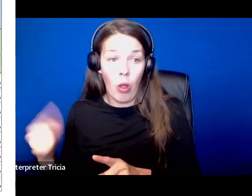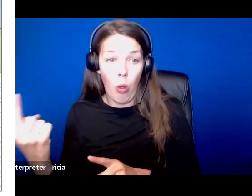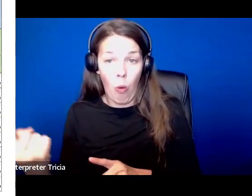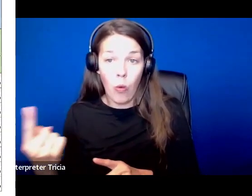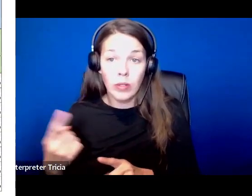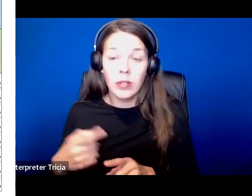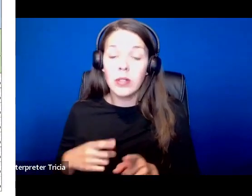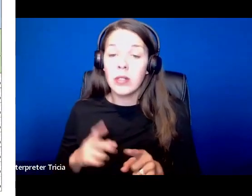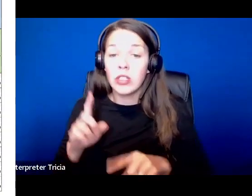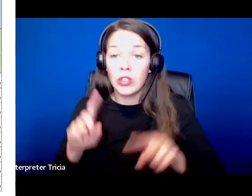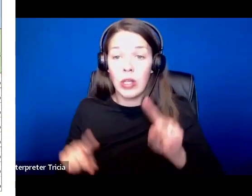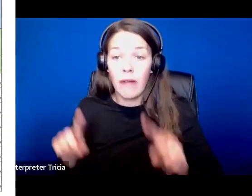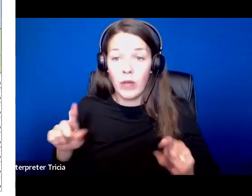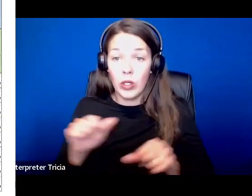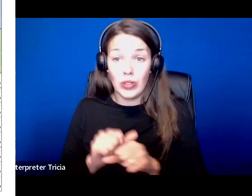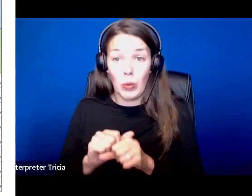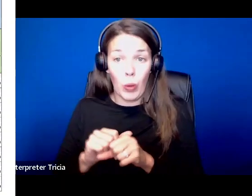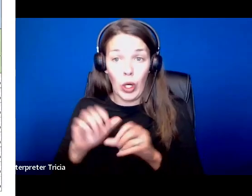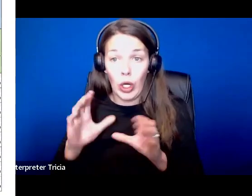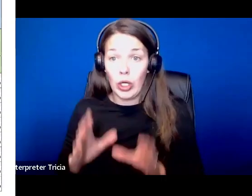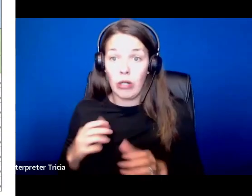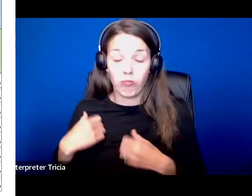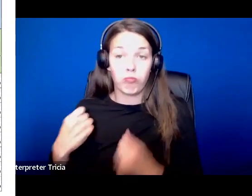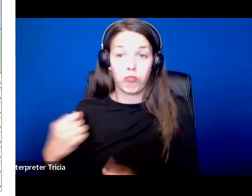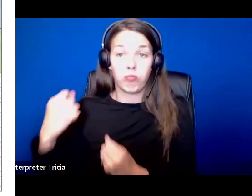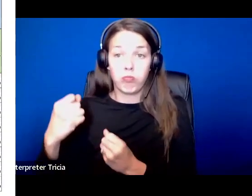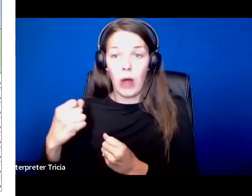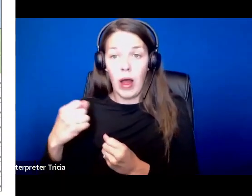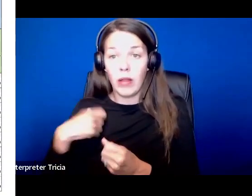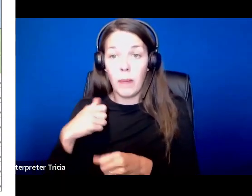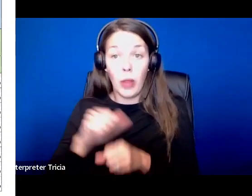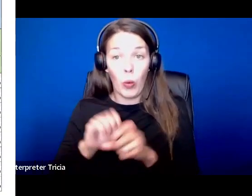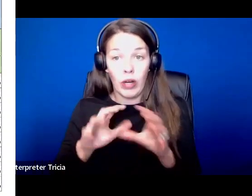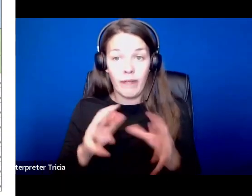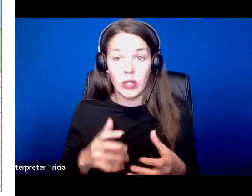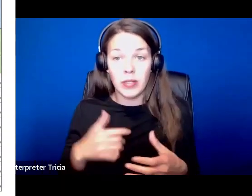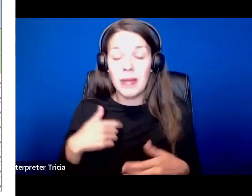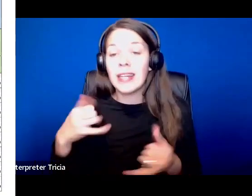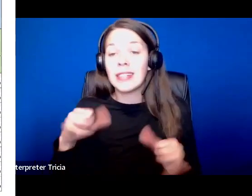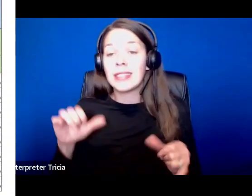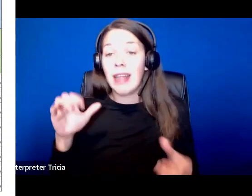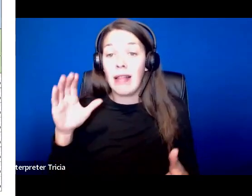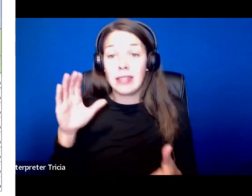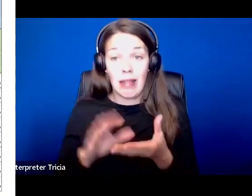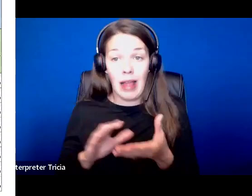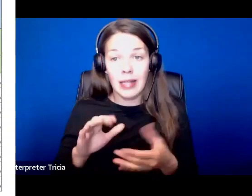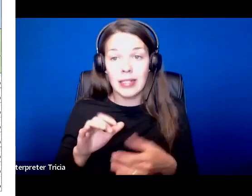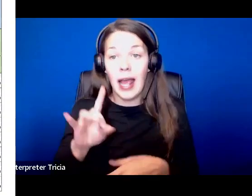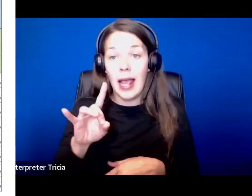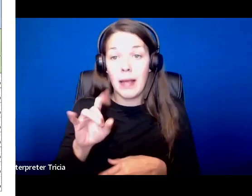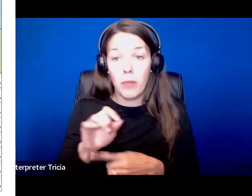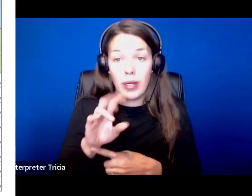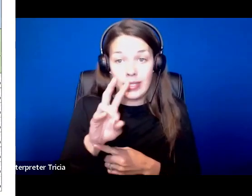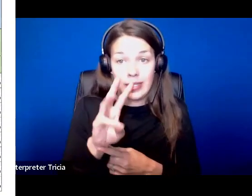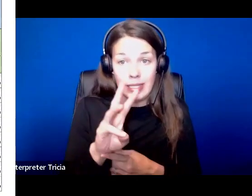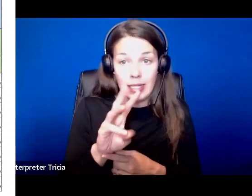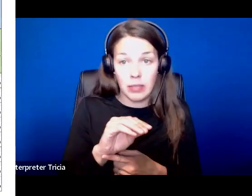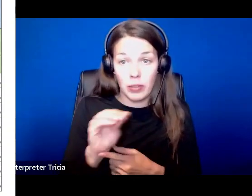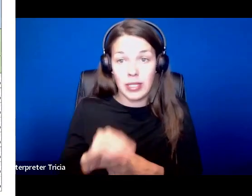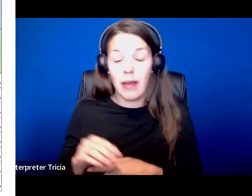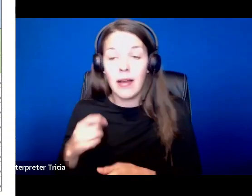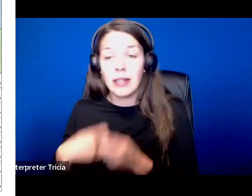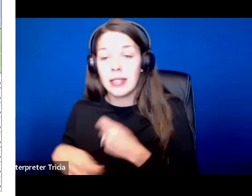workers bolstered the workforce. It still declined, but it would have declined 8.6% rather than